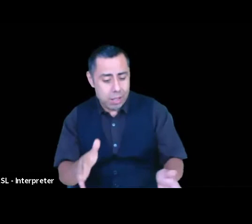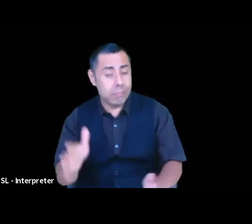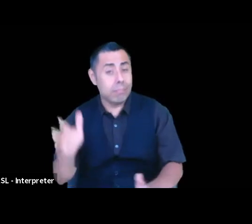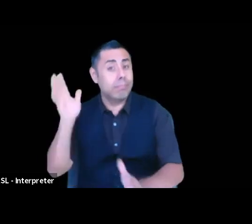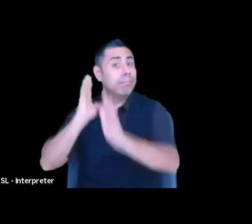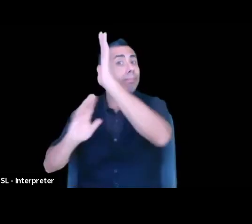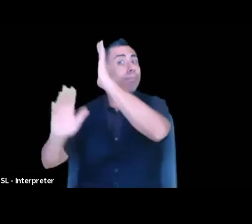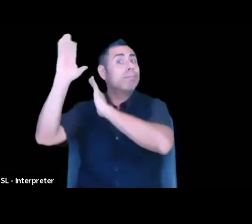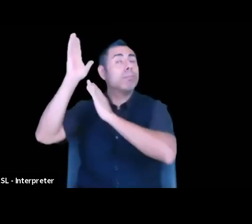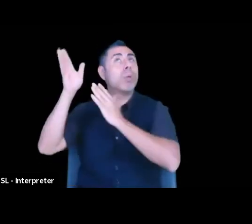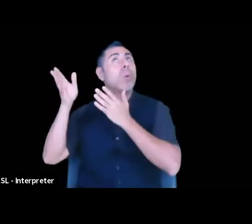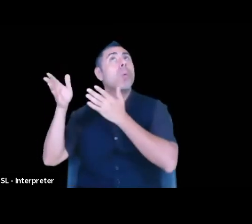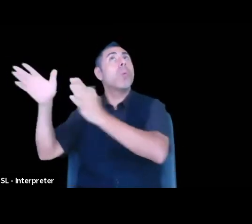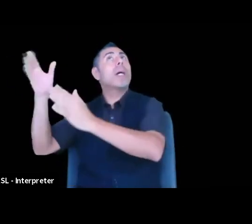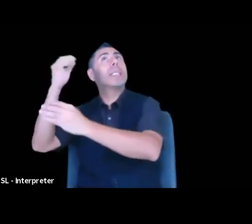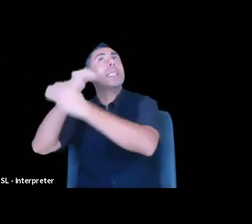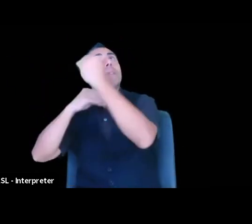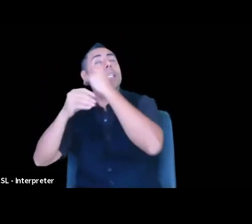added on.